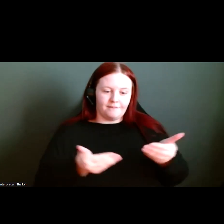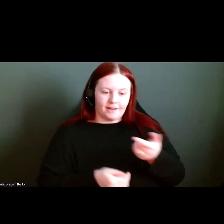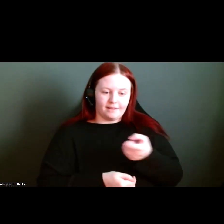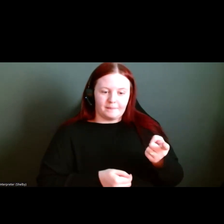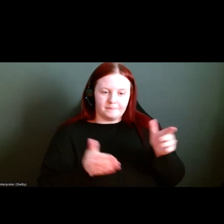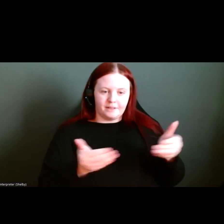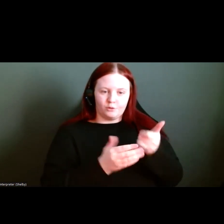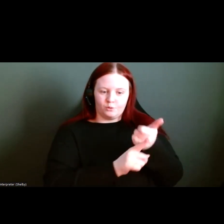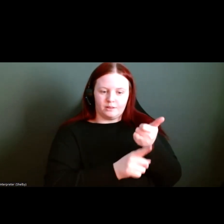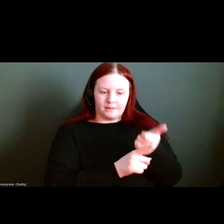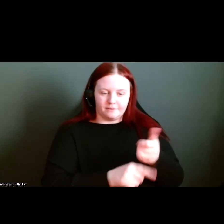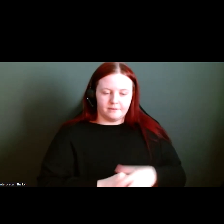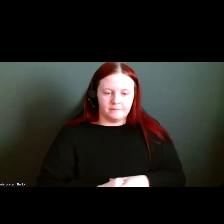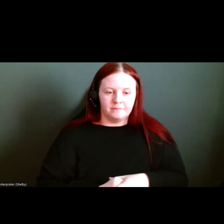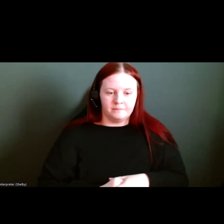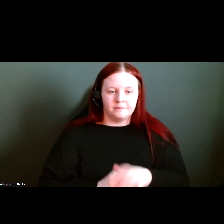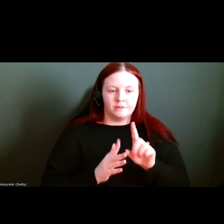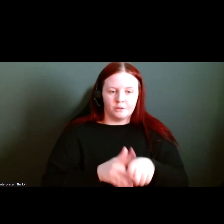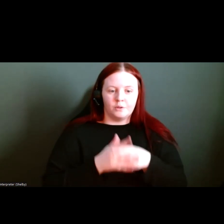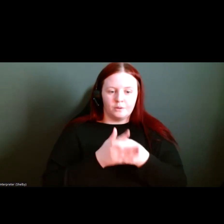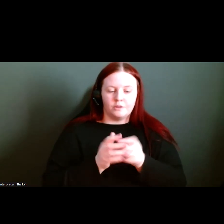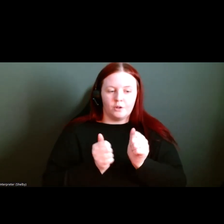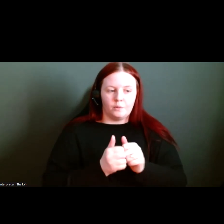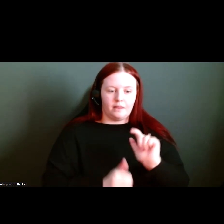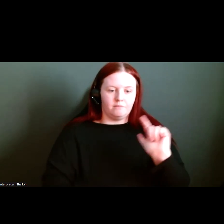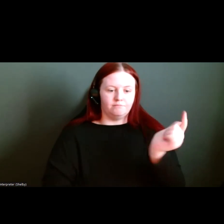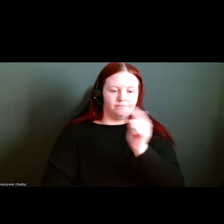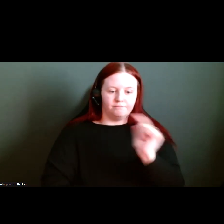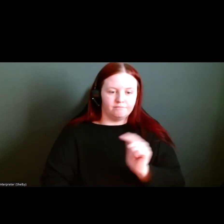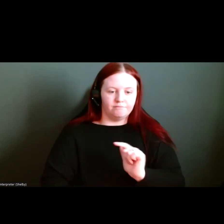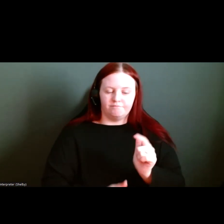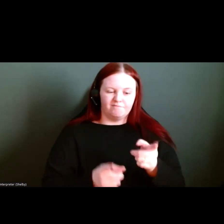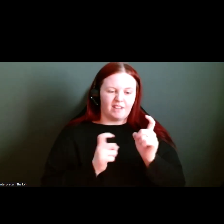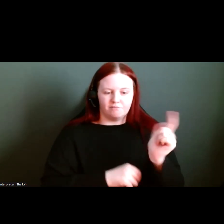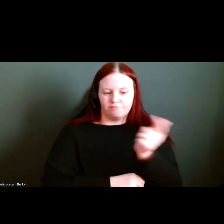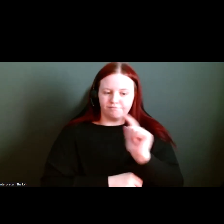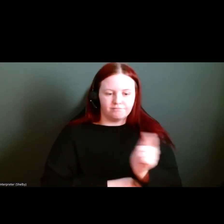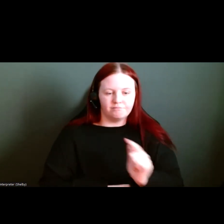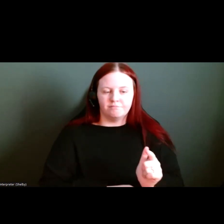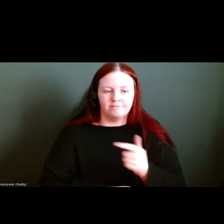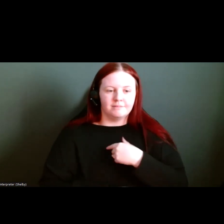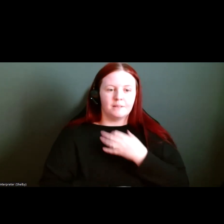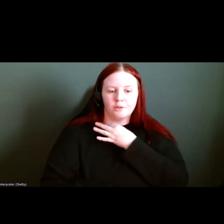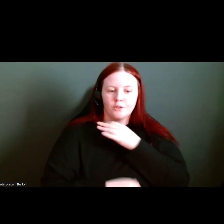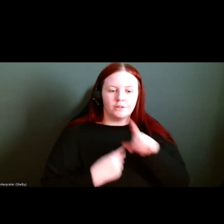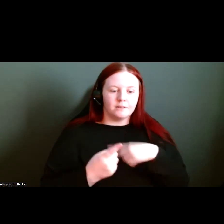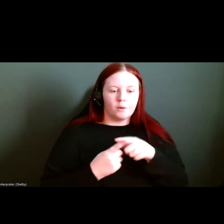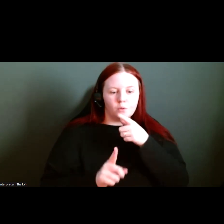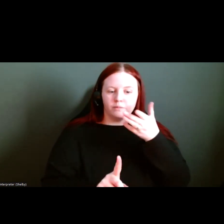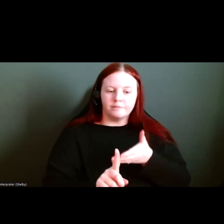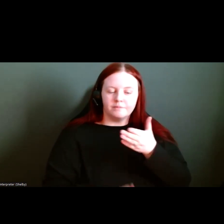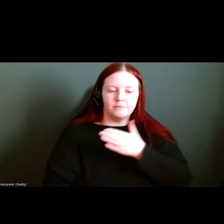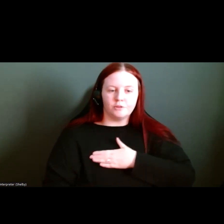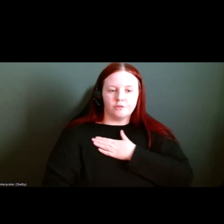introduce themselves. So we'll start with a quick round of introductions, and I'd love to hear more about each of you. So if you could give a